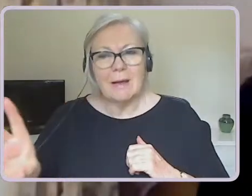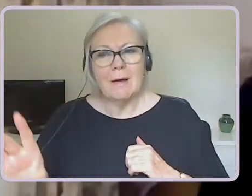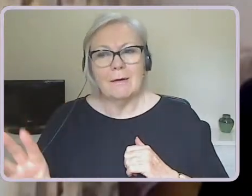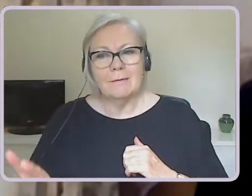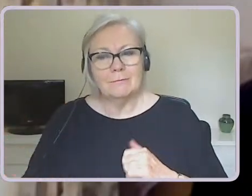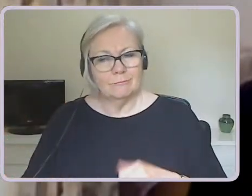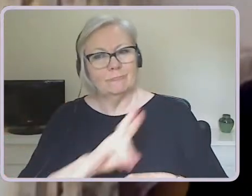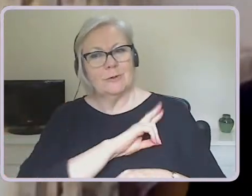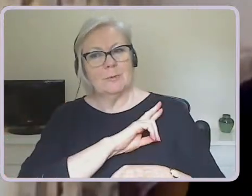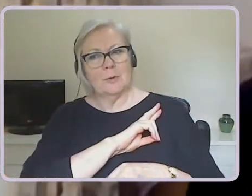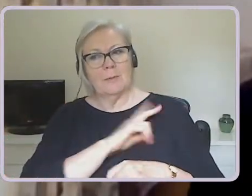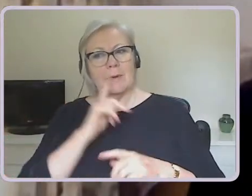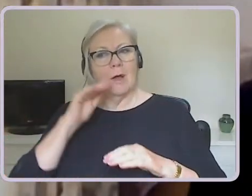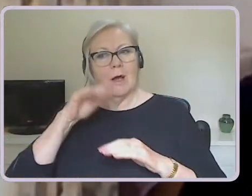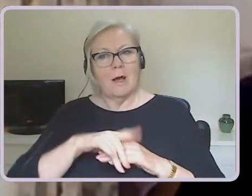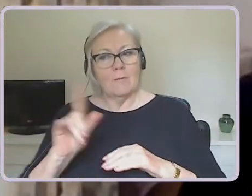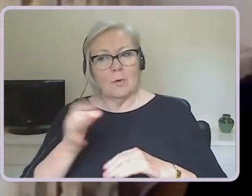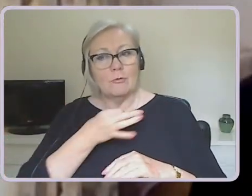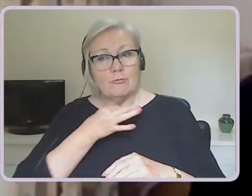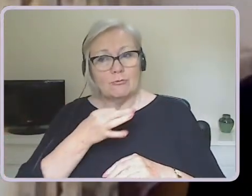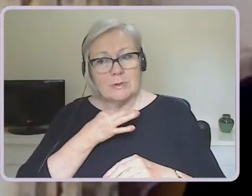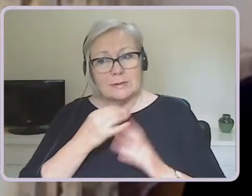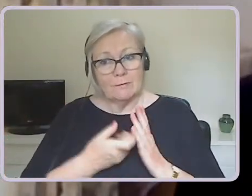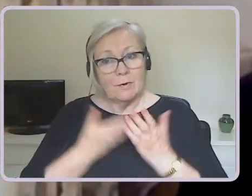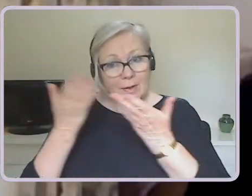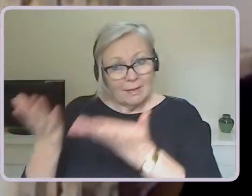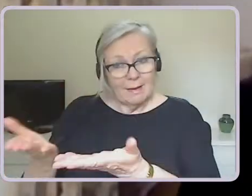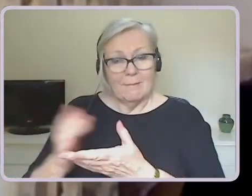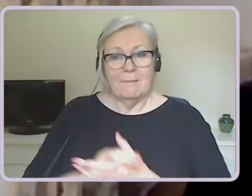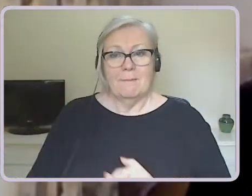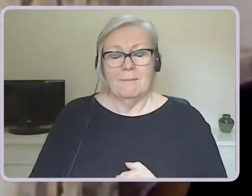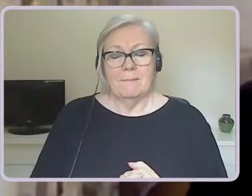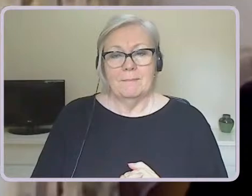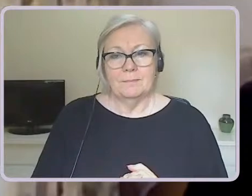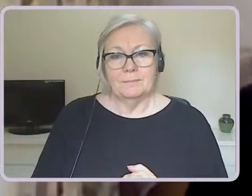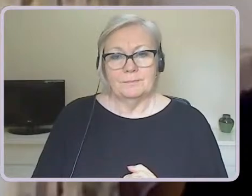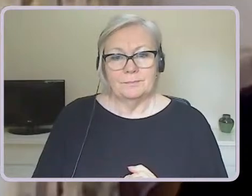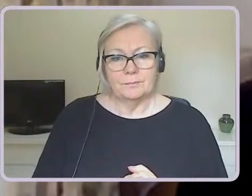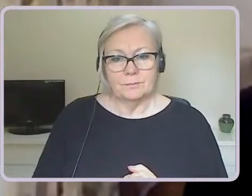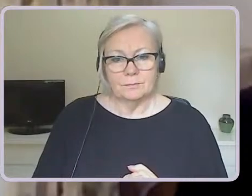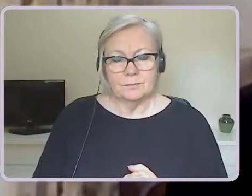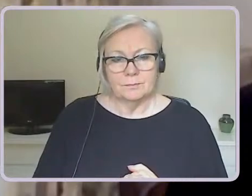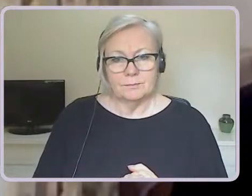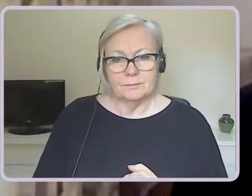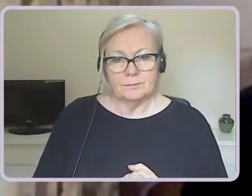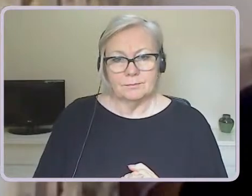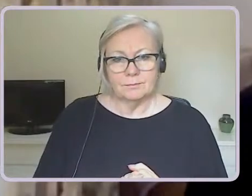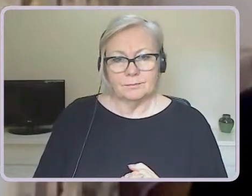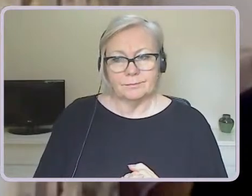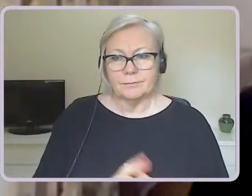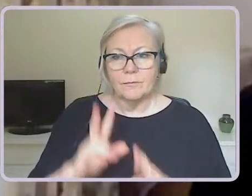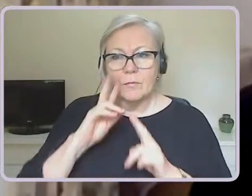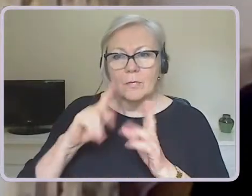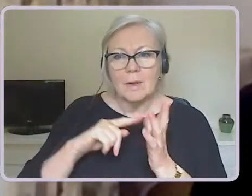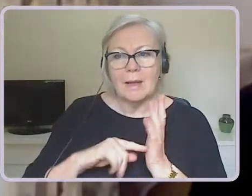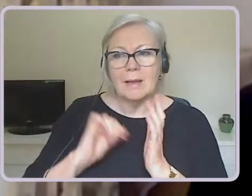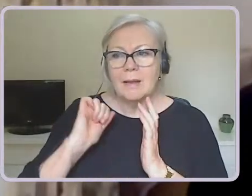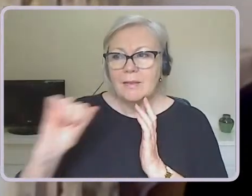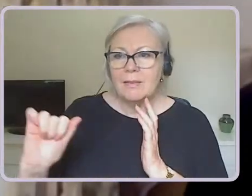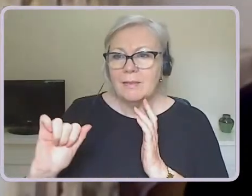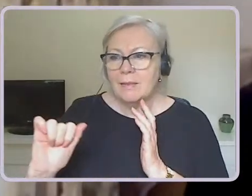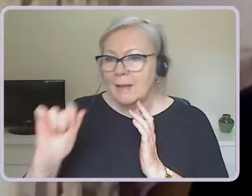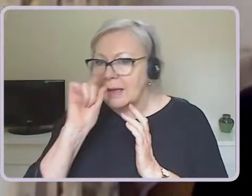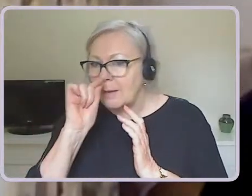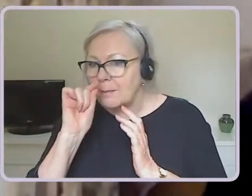the risk and what it means to them, and how their capabilities affect that, then